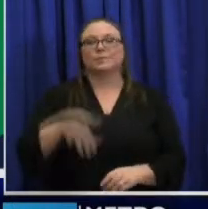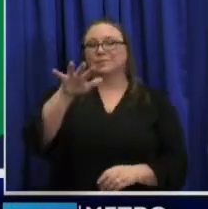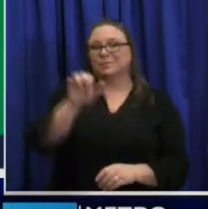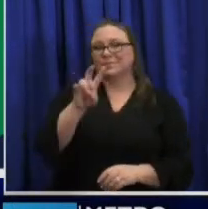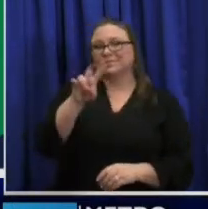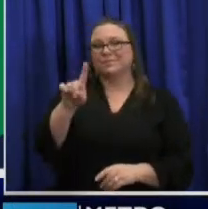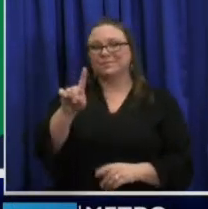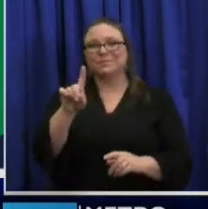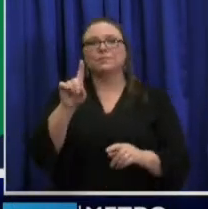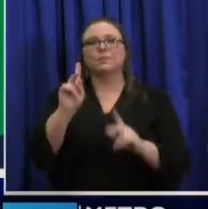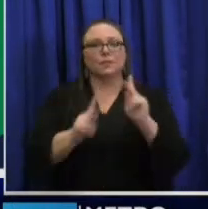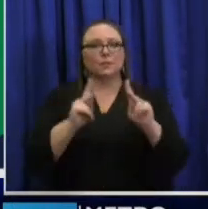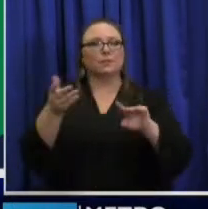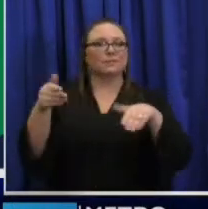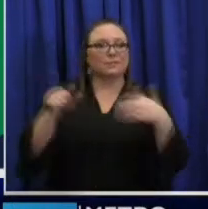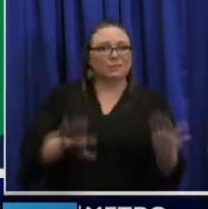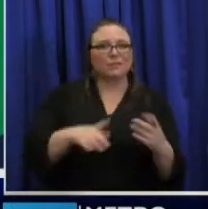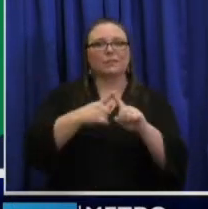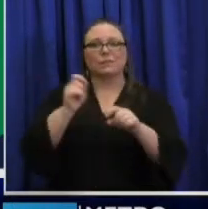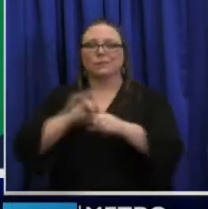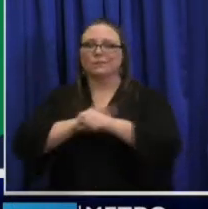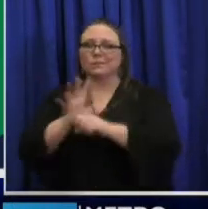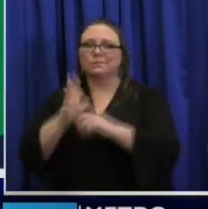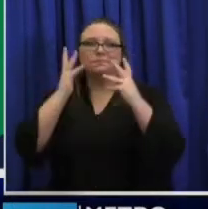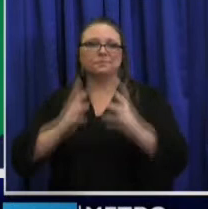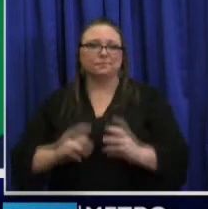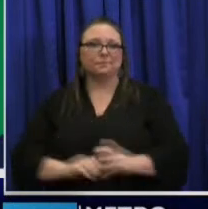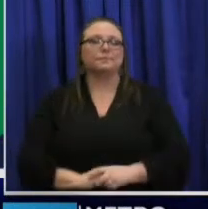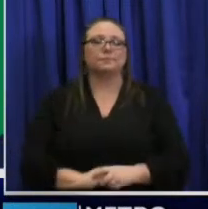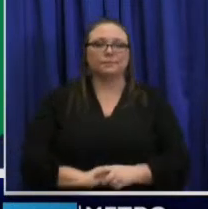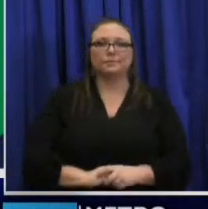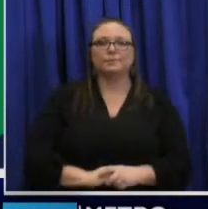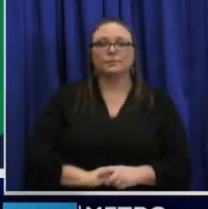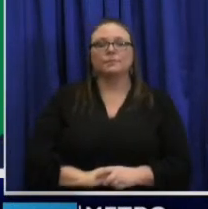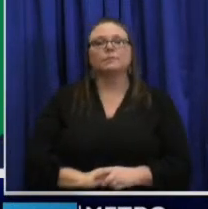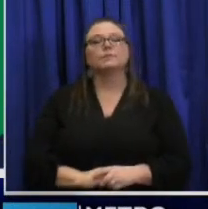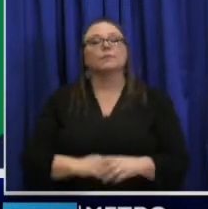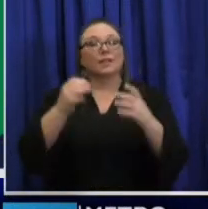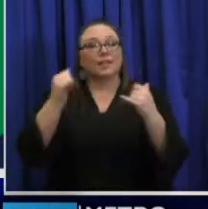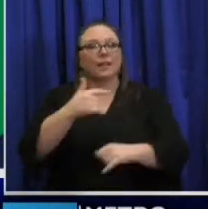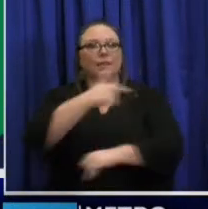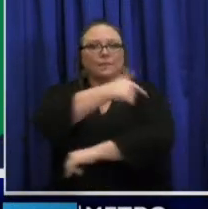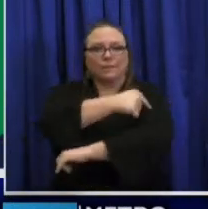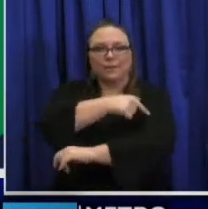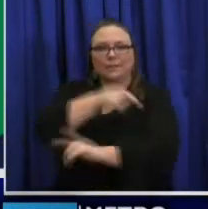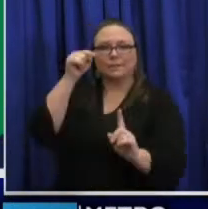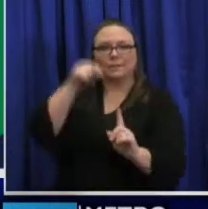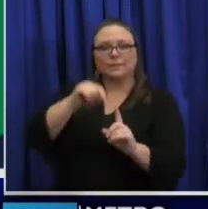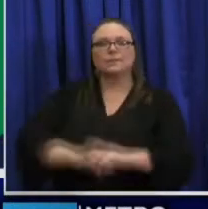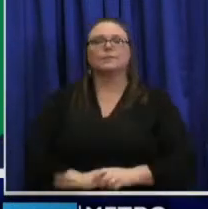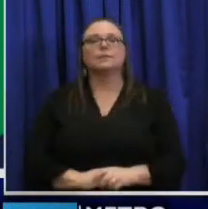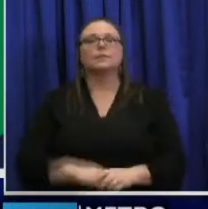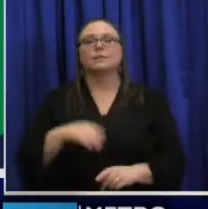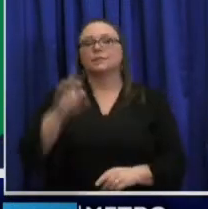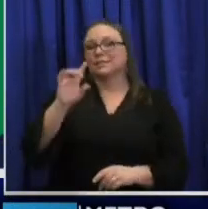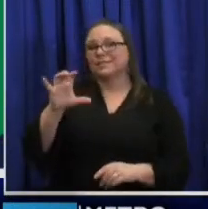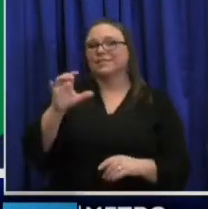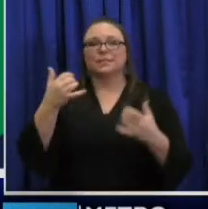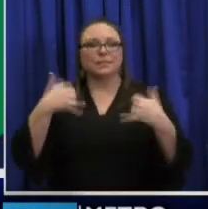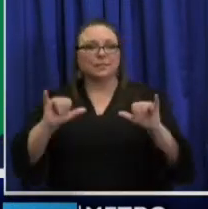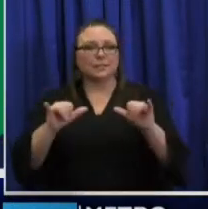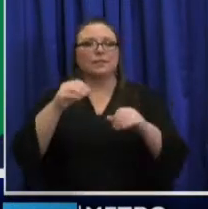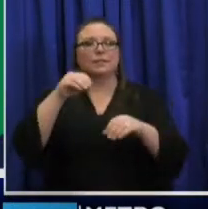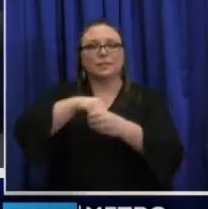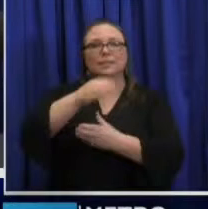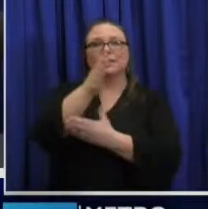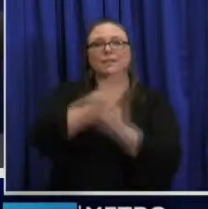571 Nashvillians have died as a result of this virus. Now on to the vaccine. Davidson County continues to be in